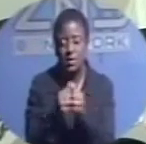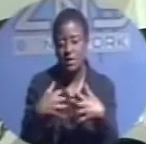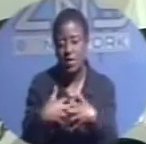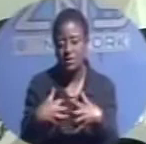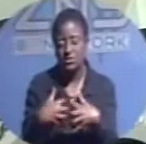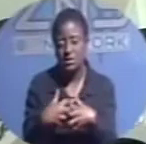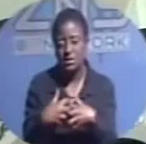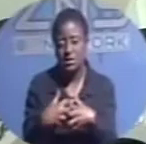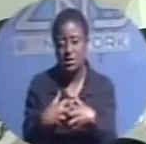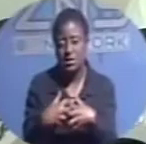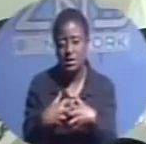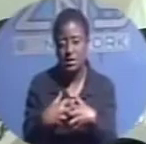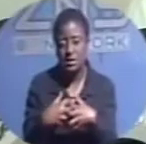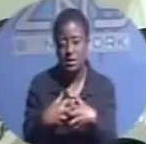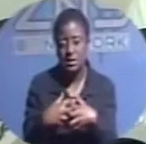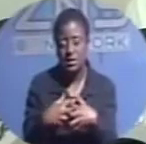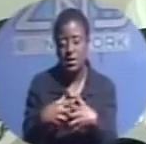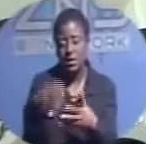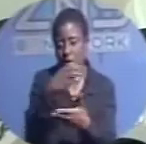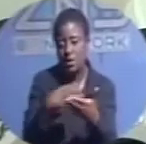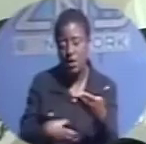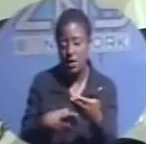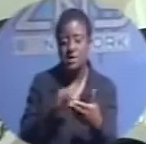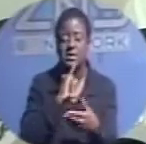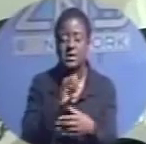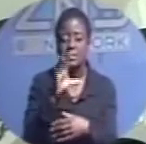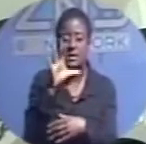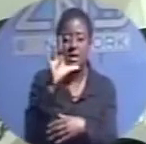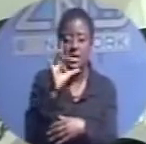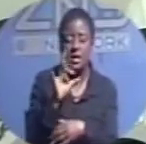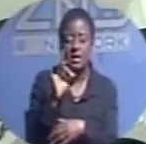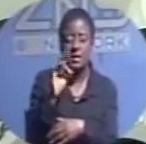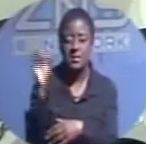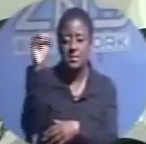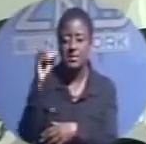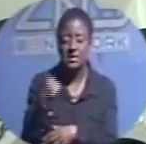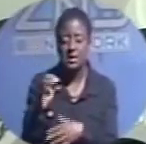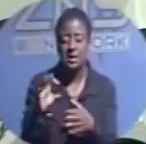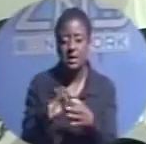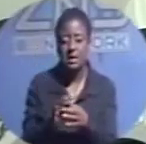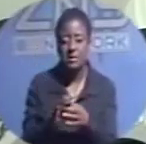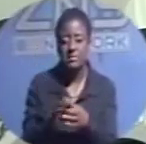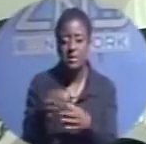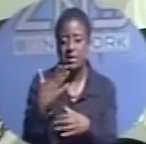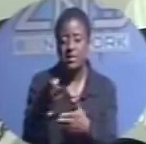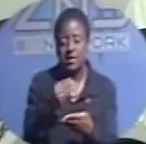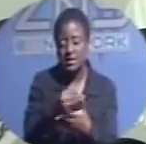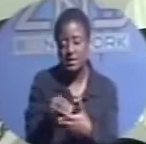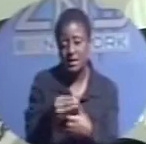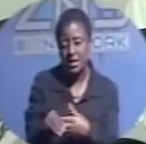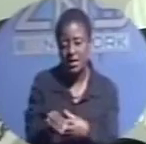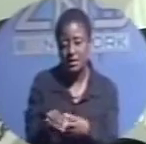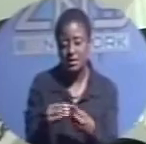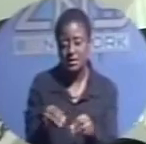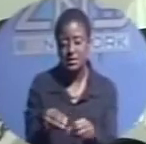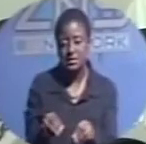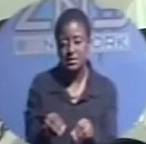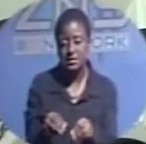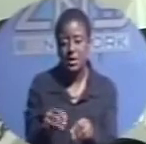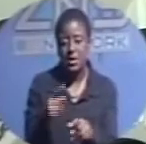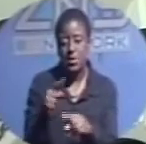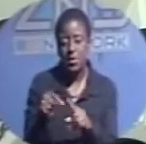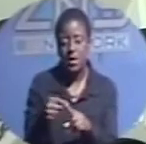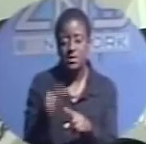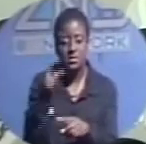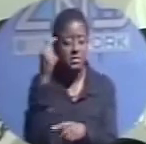rate is 8% of their gross sales. That is phenomenal. When you consider the labor cost in a